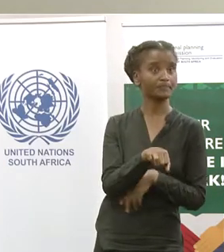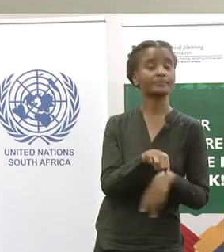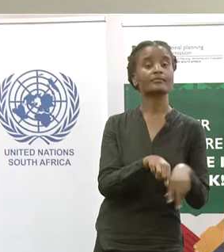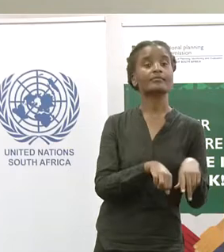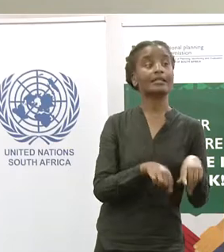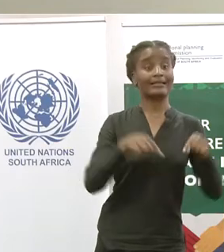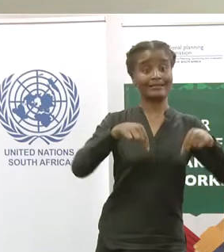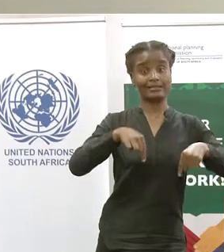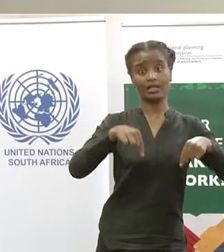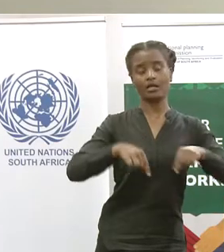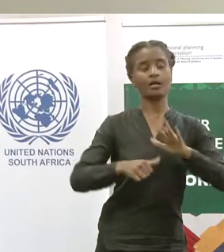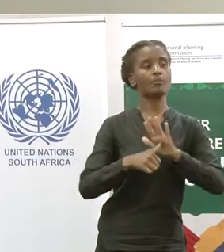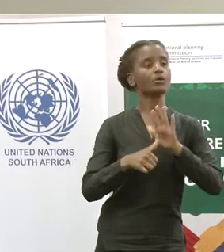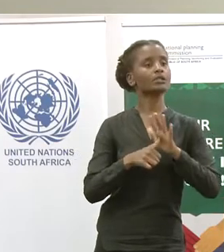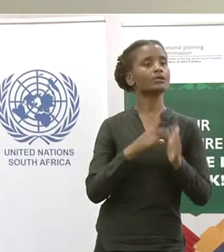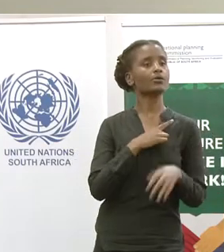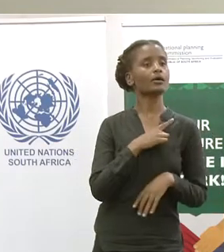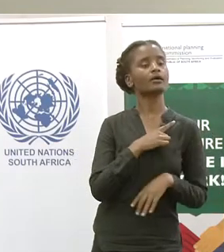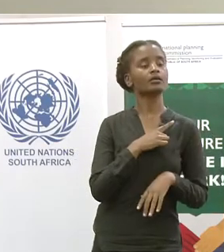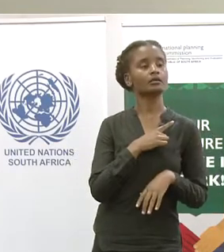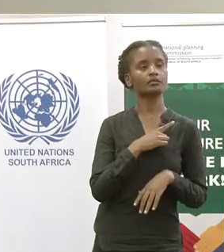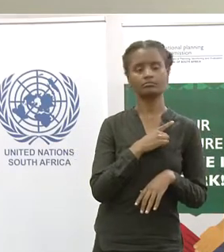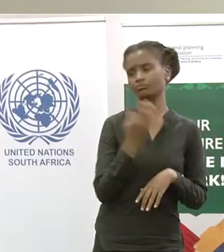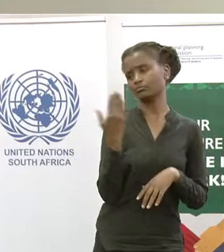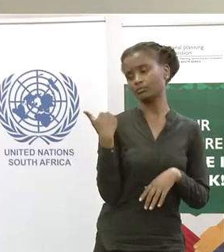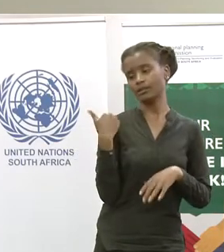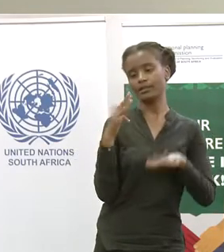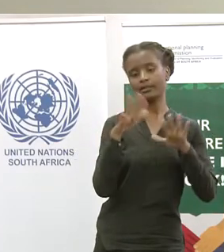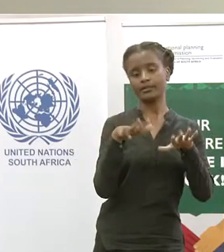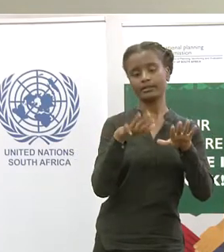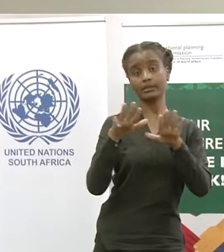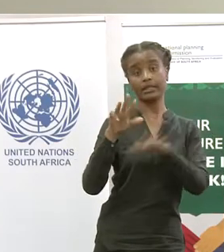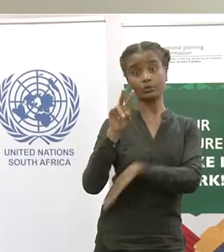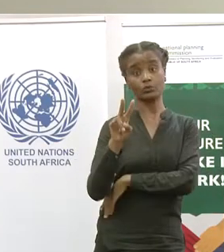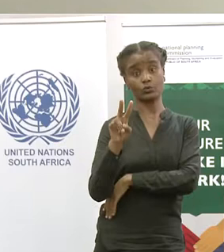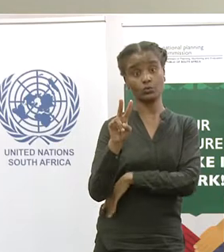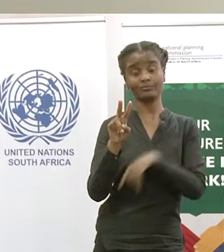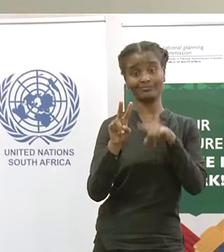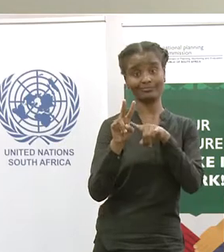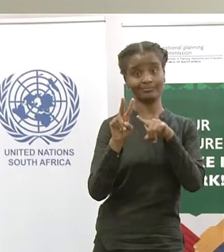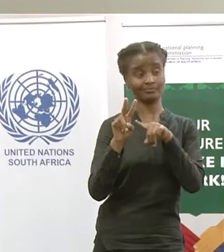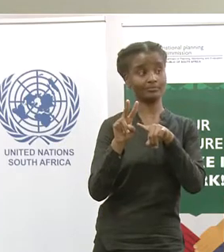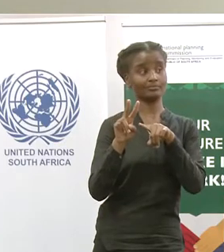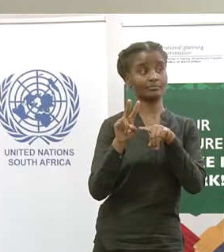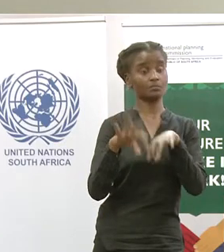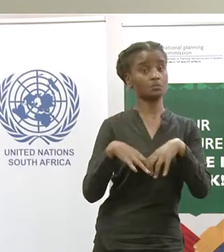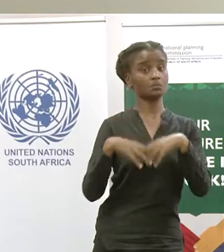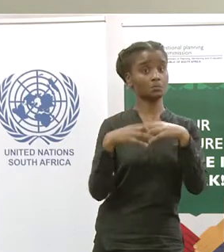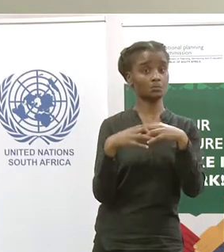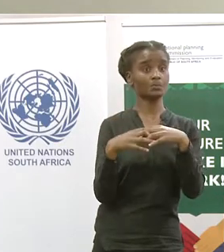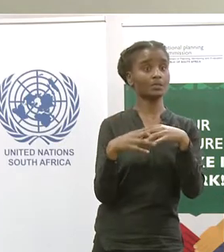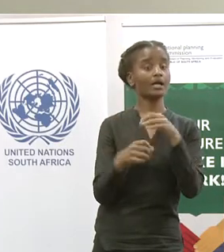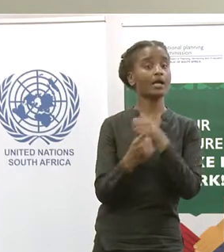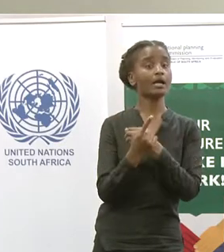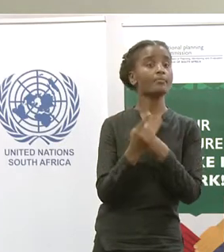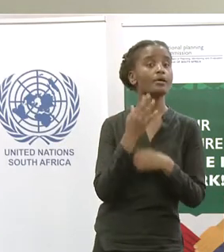very important because when it was proclaimed in 1992, it was at a time when South